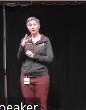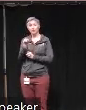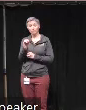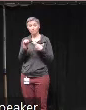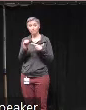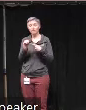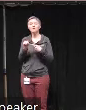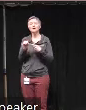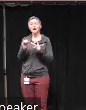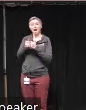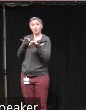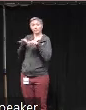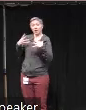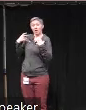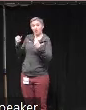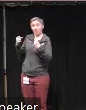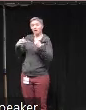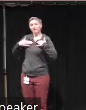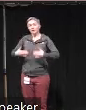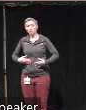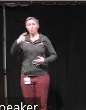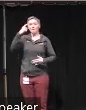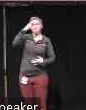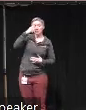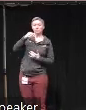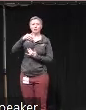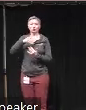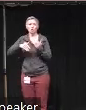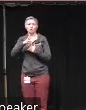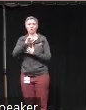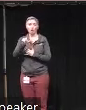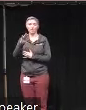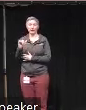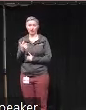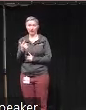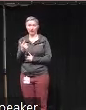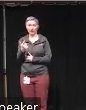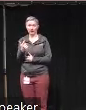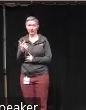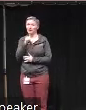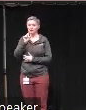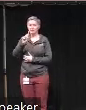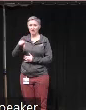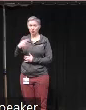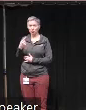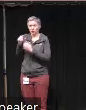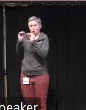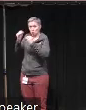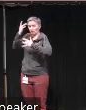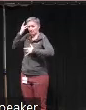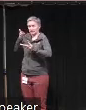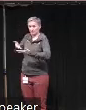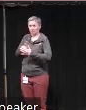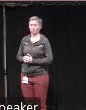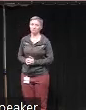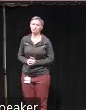already defines health as physical, mental, and social well-being, not merely the absence of disease or